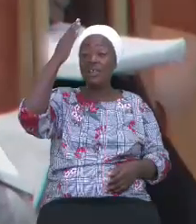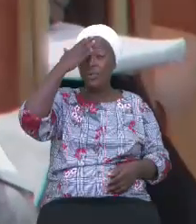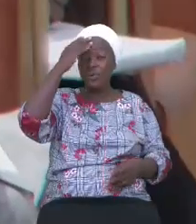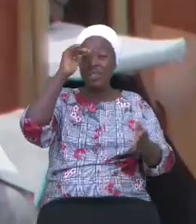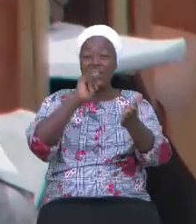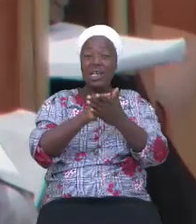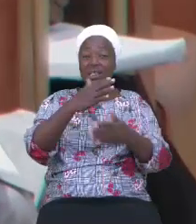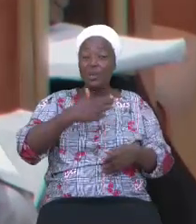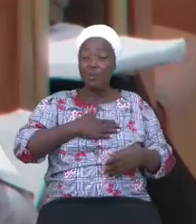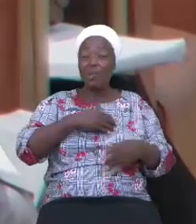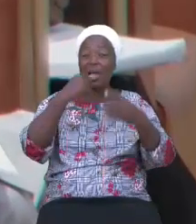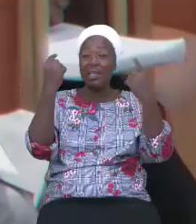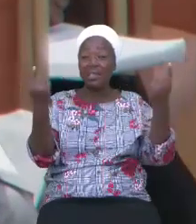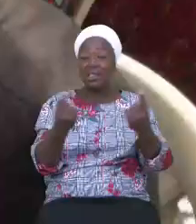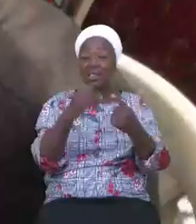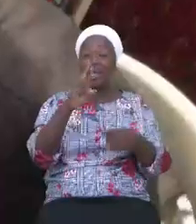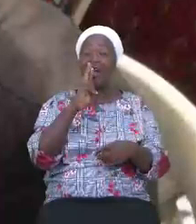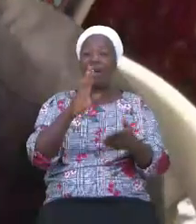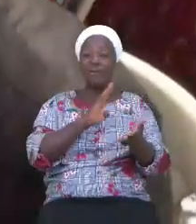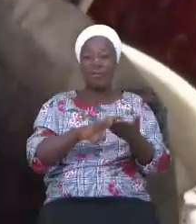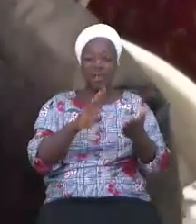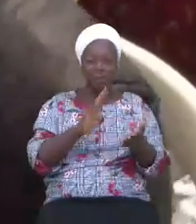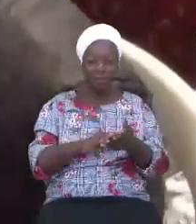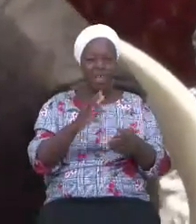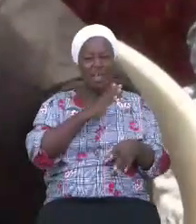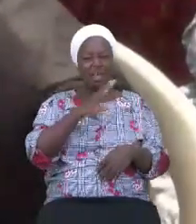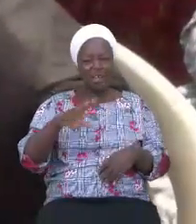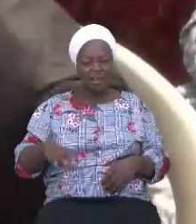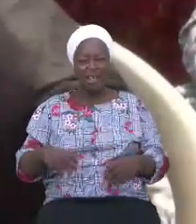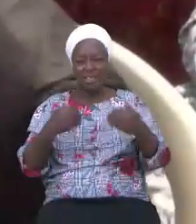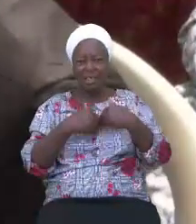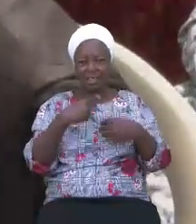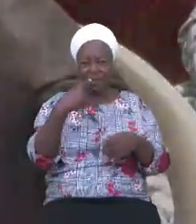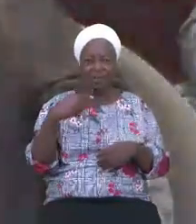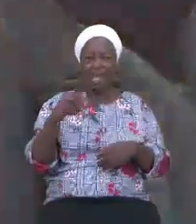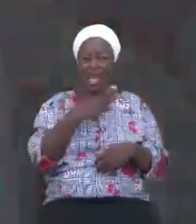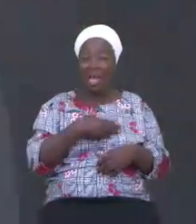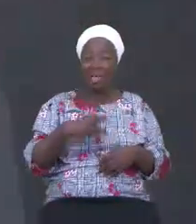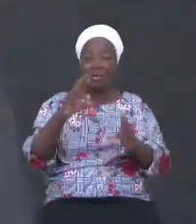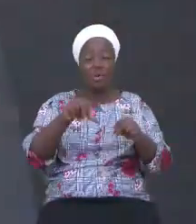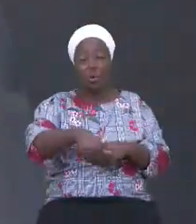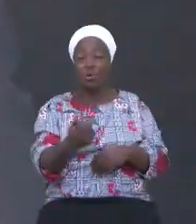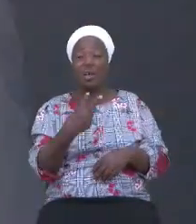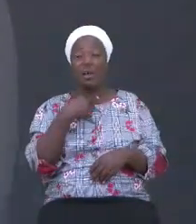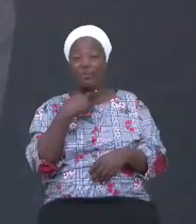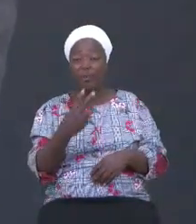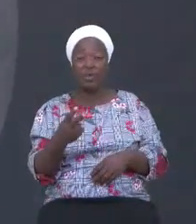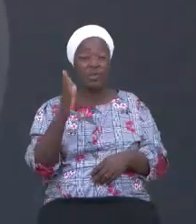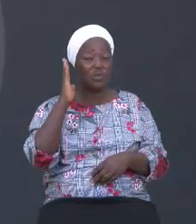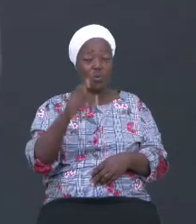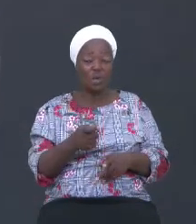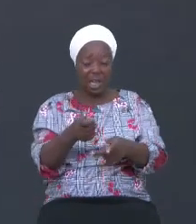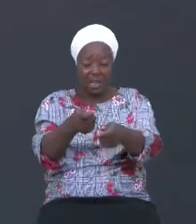my sins are forgiven. Christ has spoken, and no other voice will